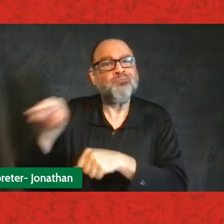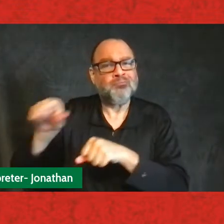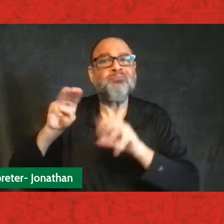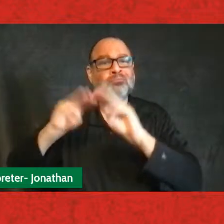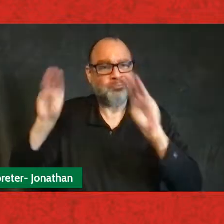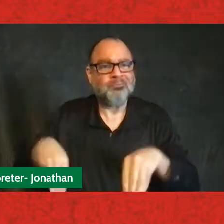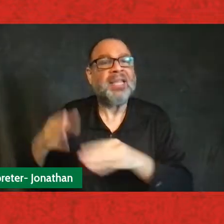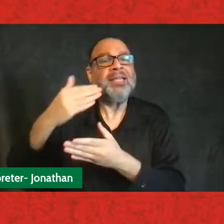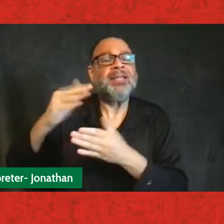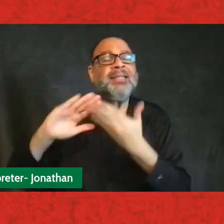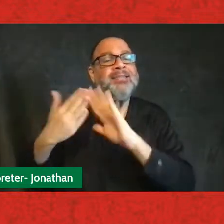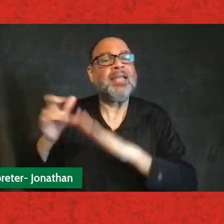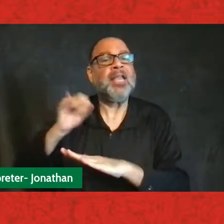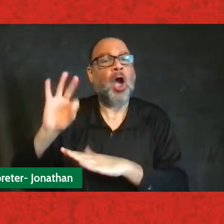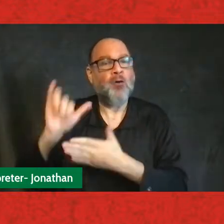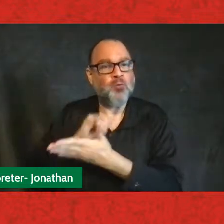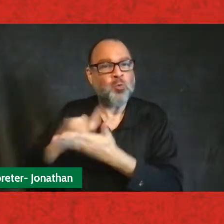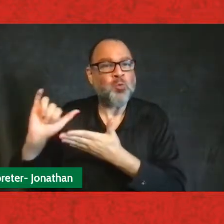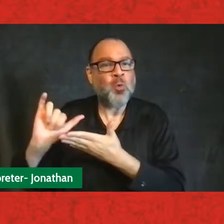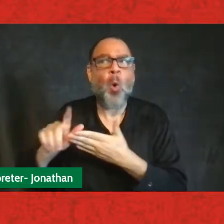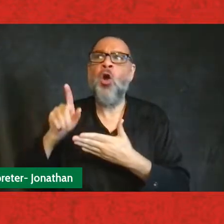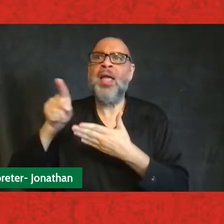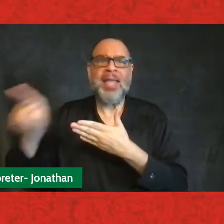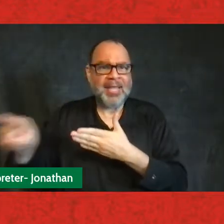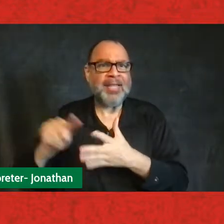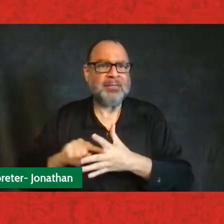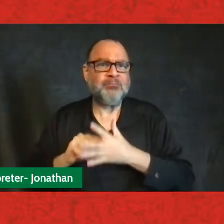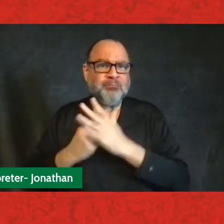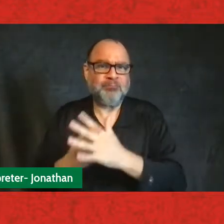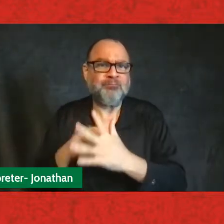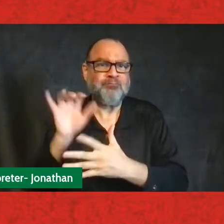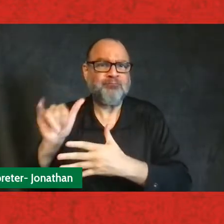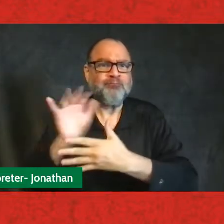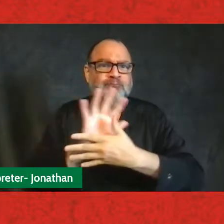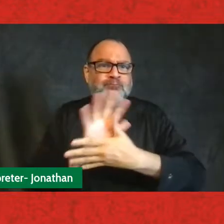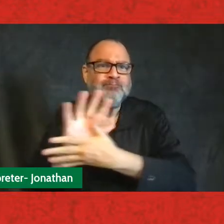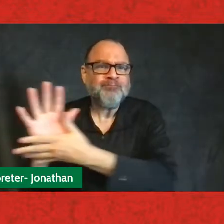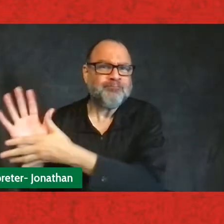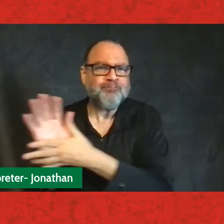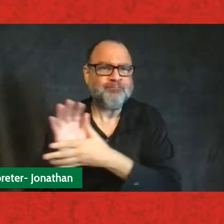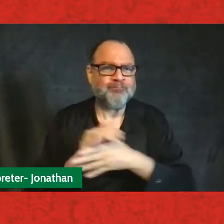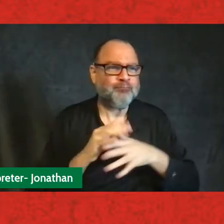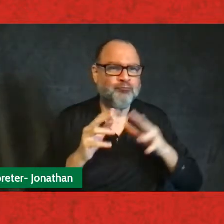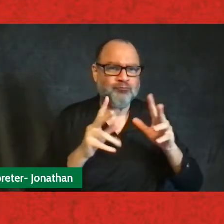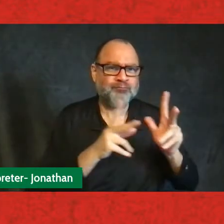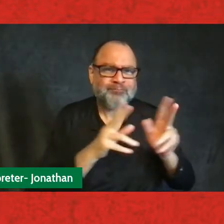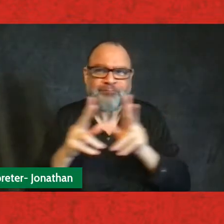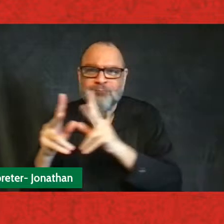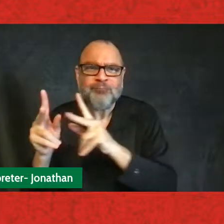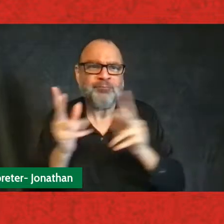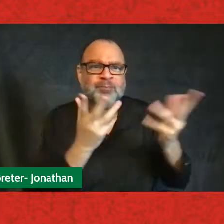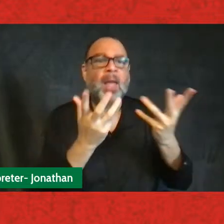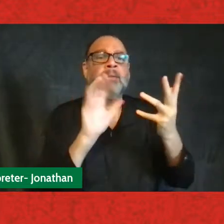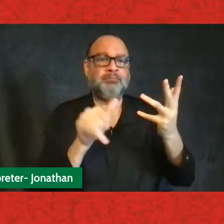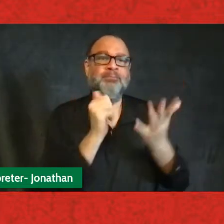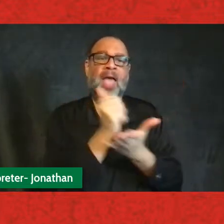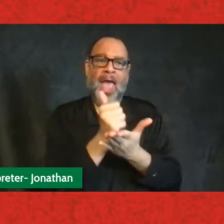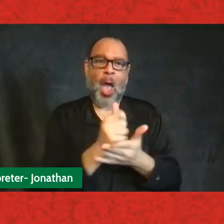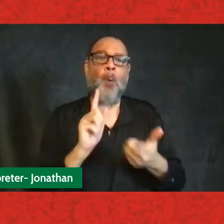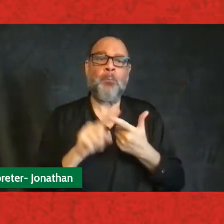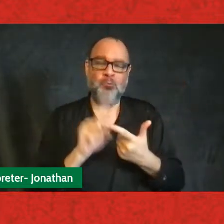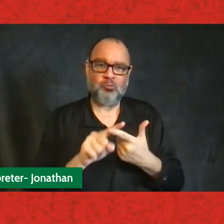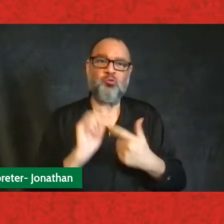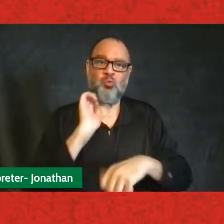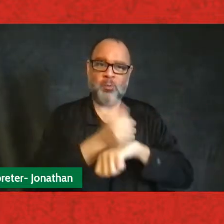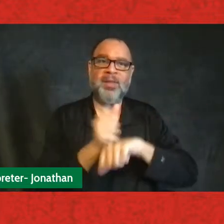York, for putting together that lovely introduction to our conversation tonight, helping us frame our discussion, the piece on the